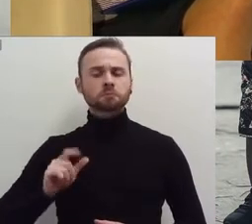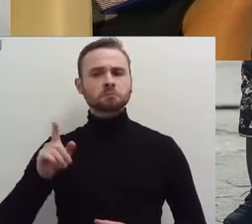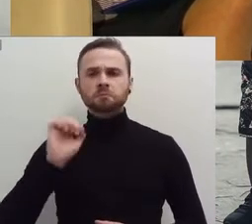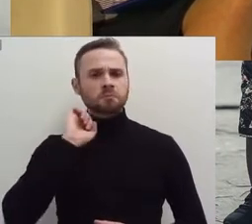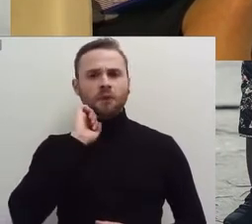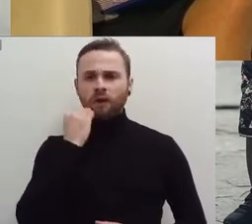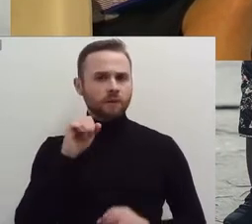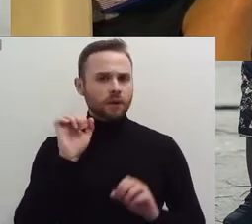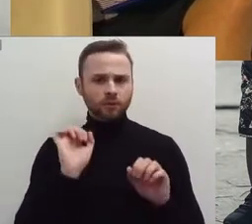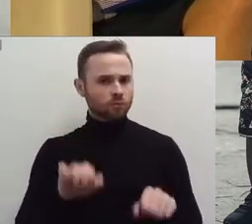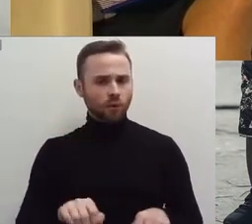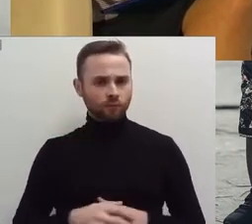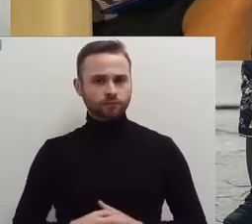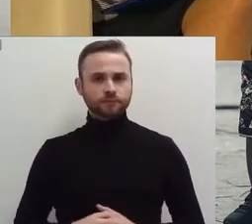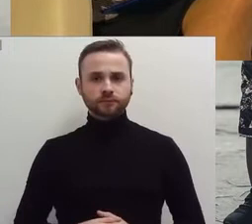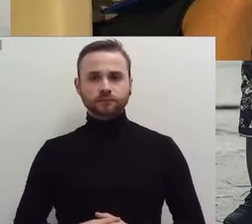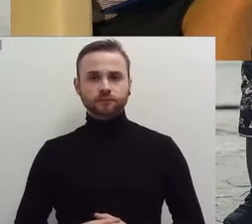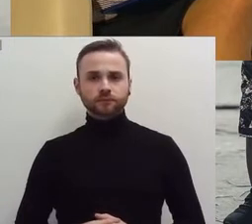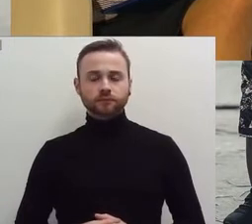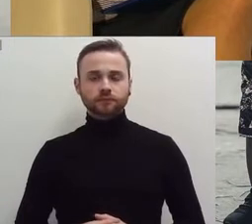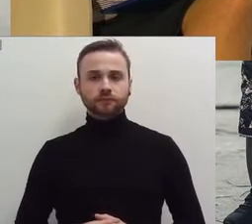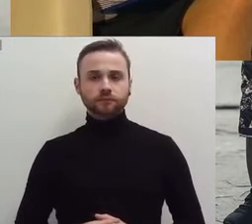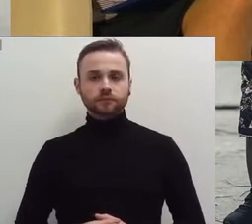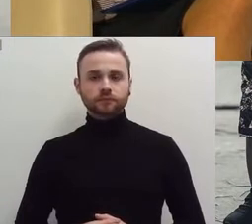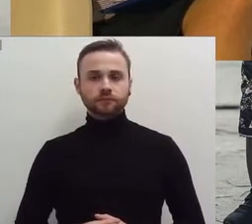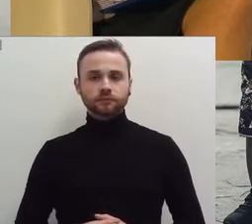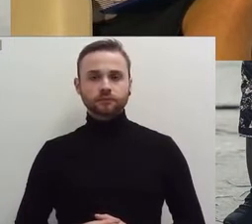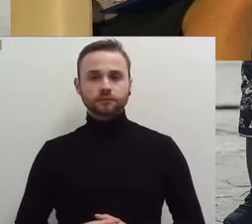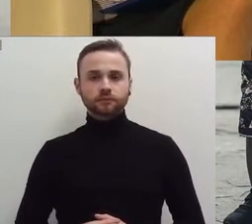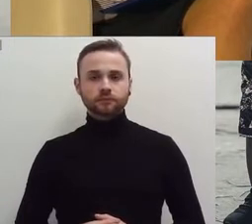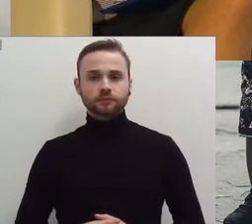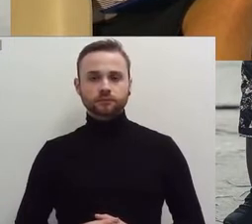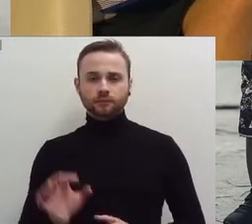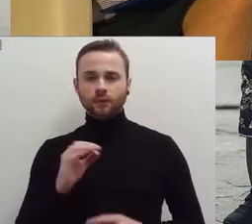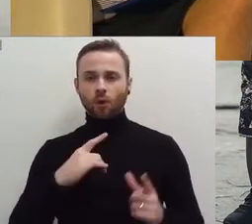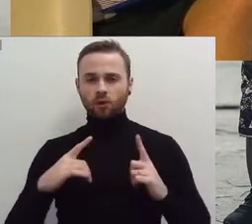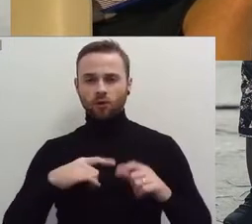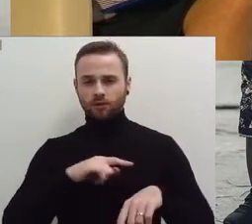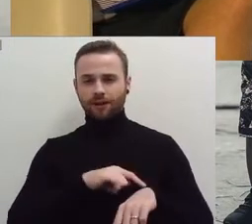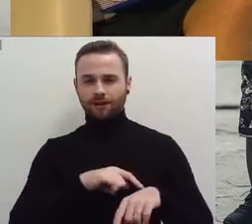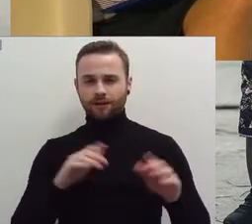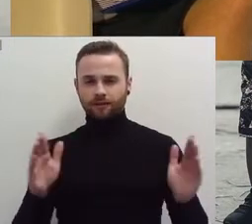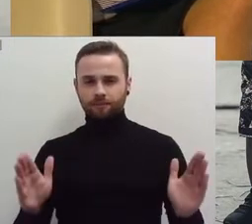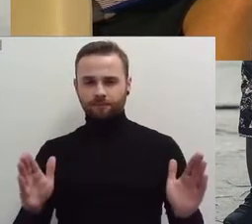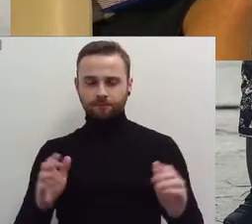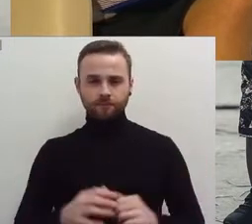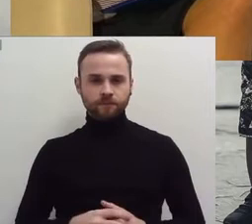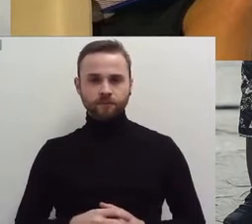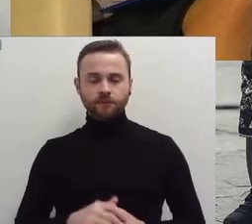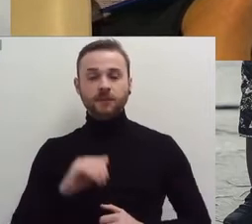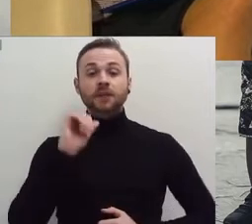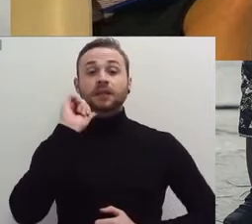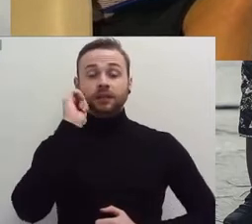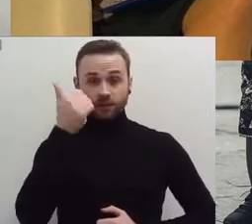tablecloth for the dinner, the candle, the game I Love Latvia they can play together.